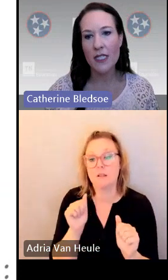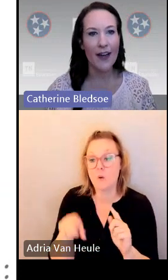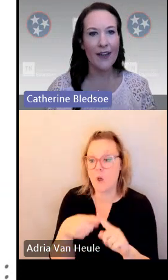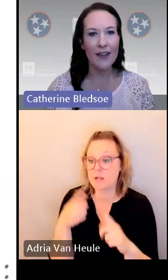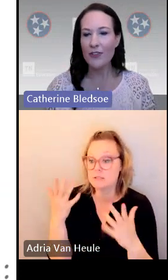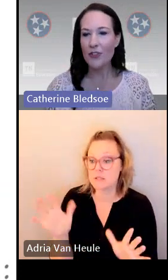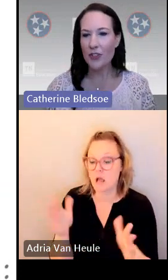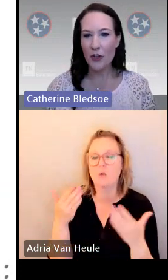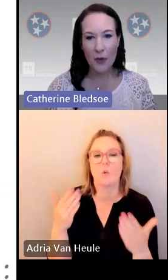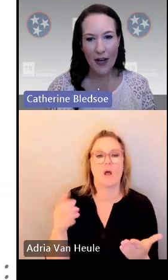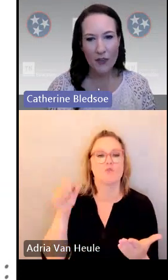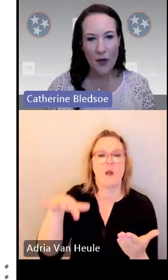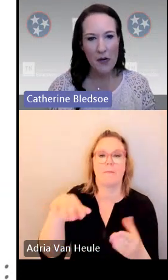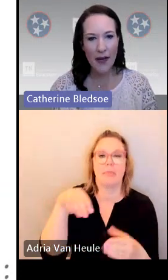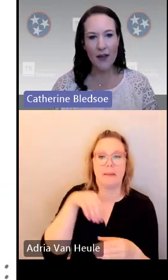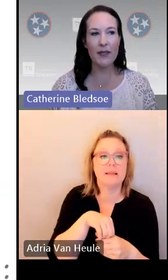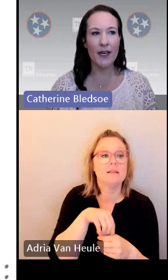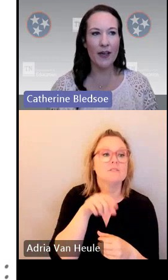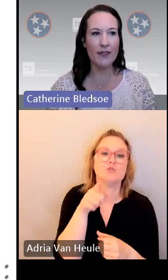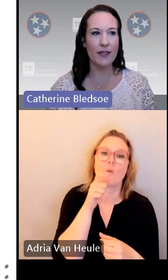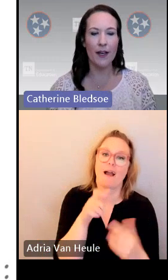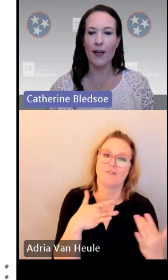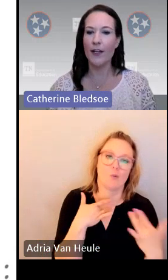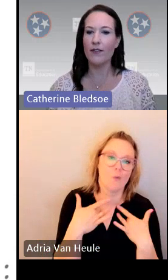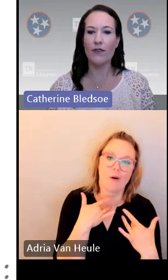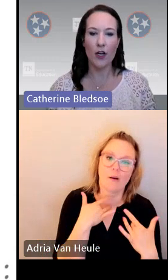in, just so you don't have to worry about it,